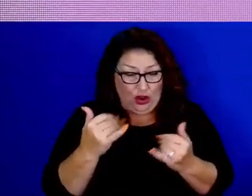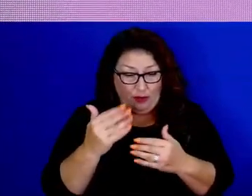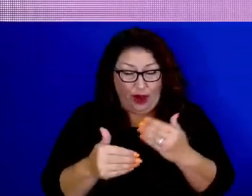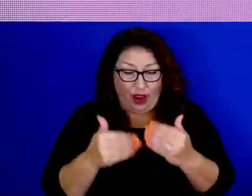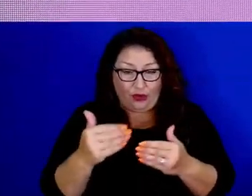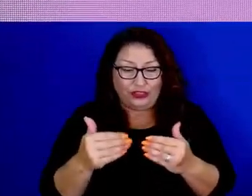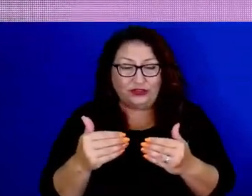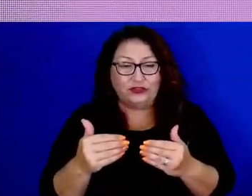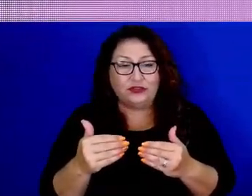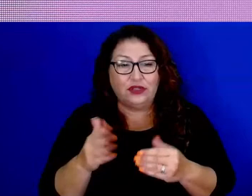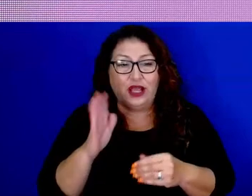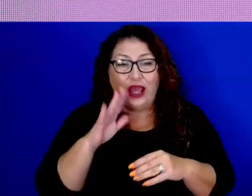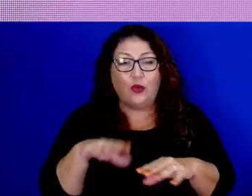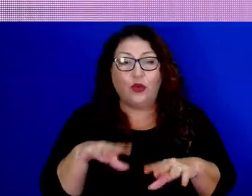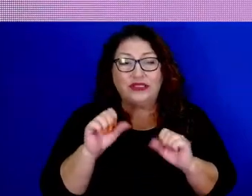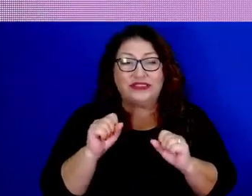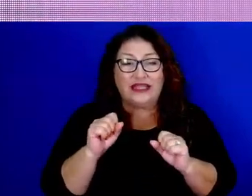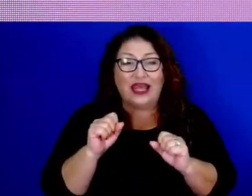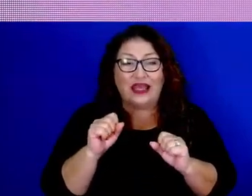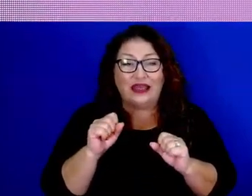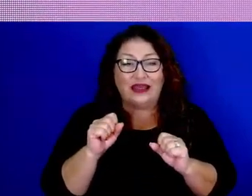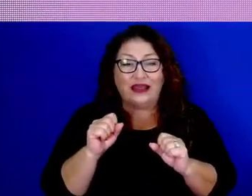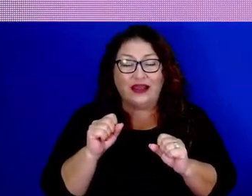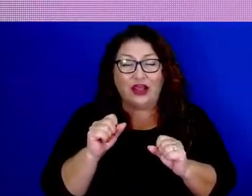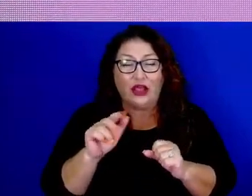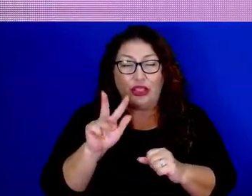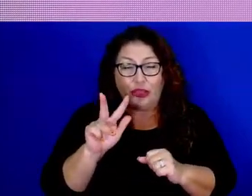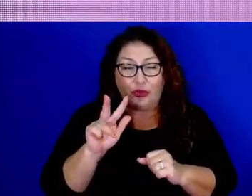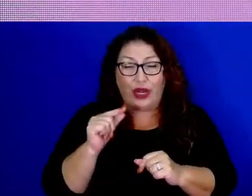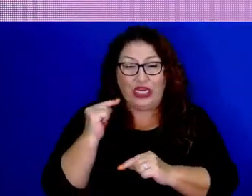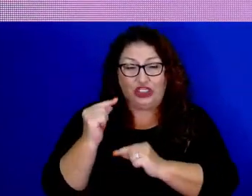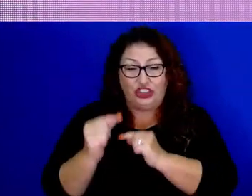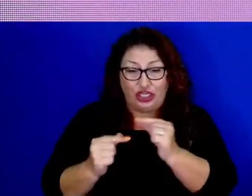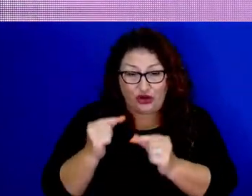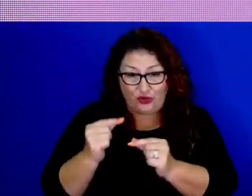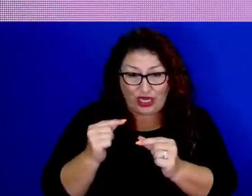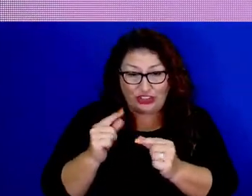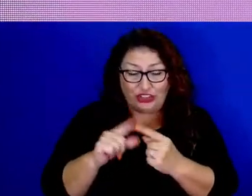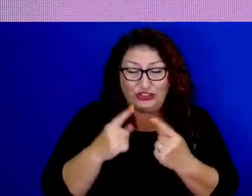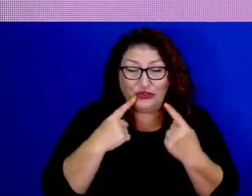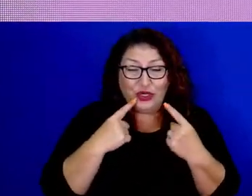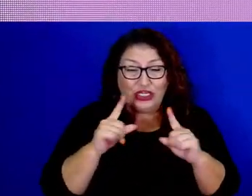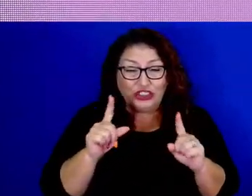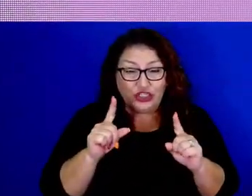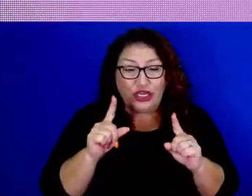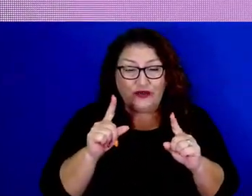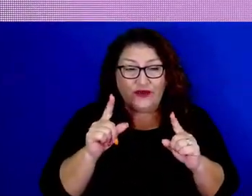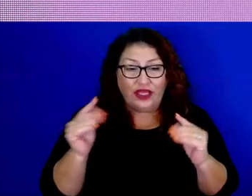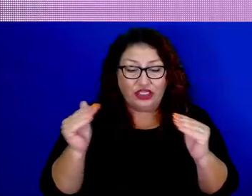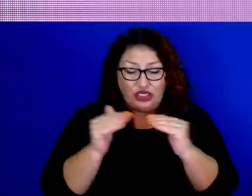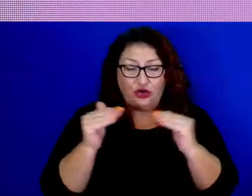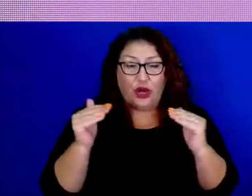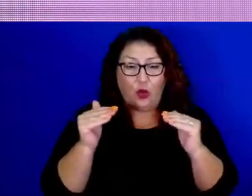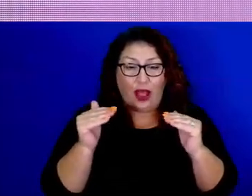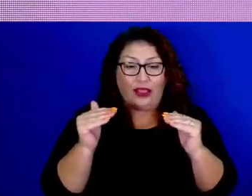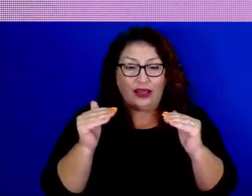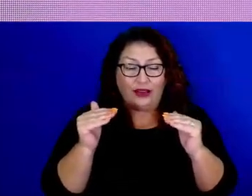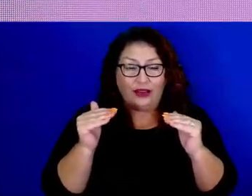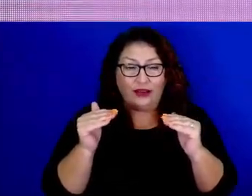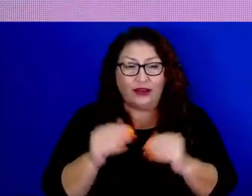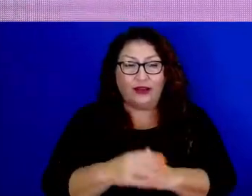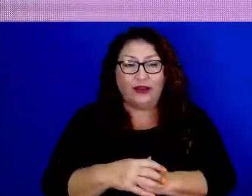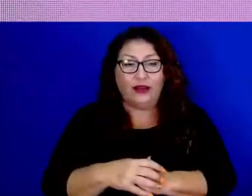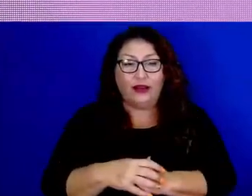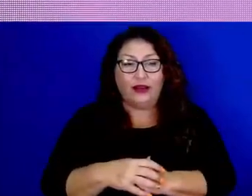take nearly 3 generations to achieve gender equality. Yet even that minimal